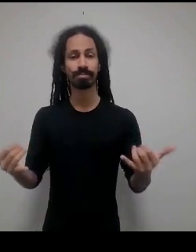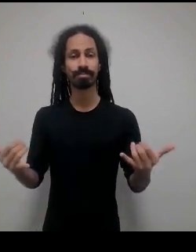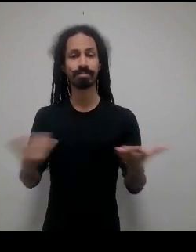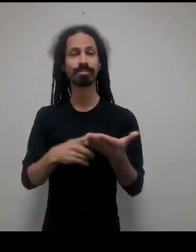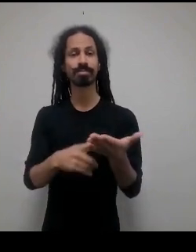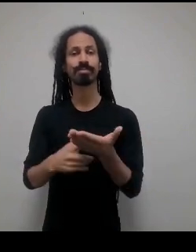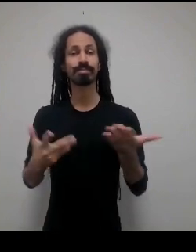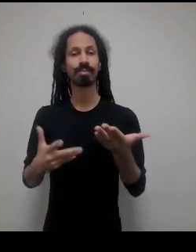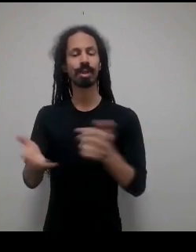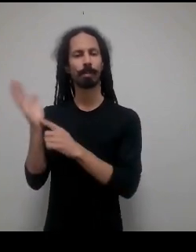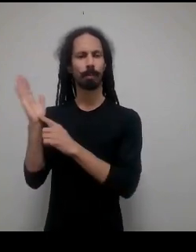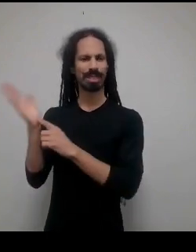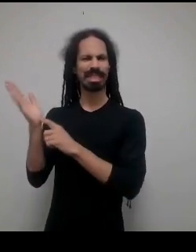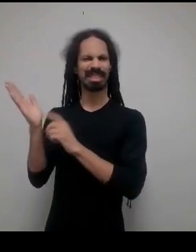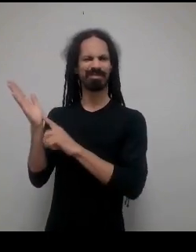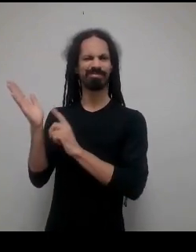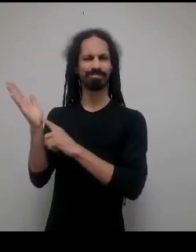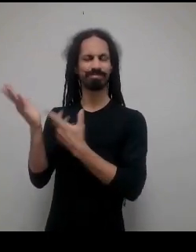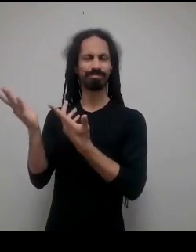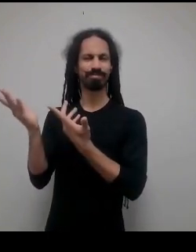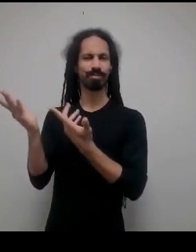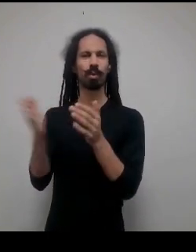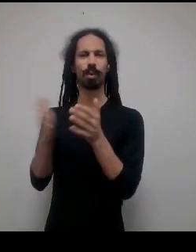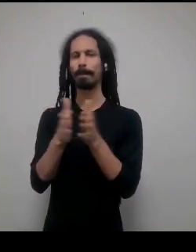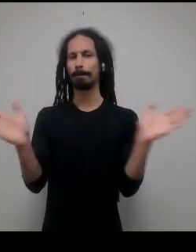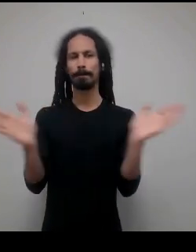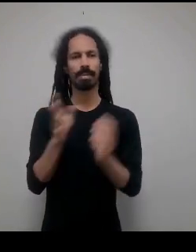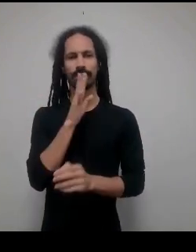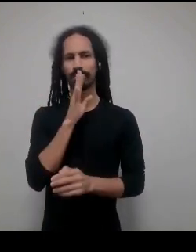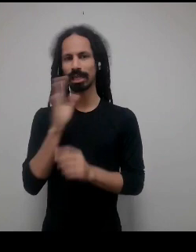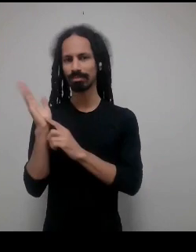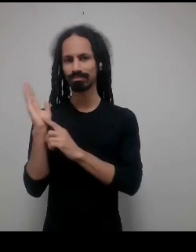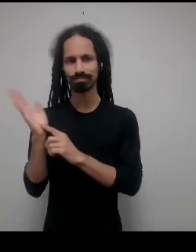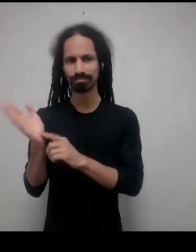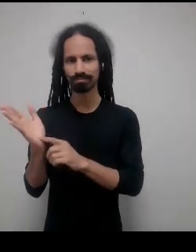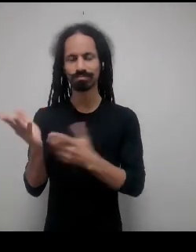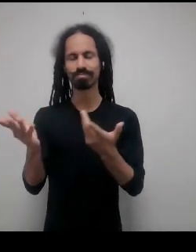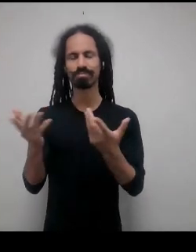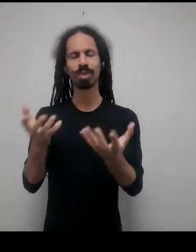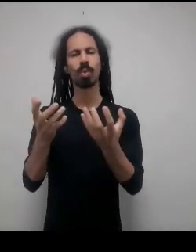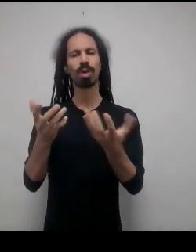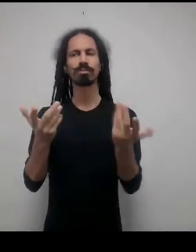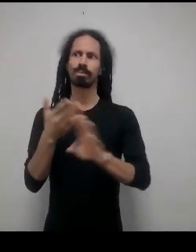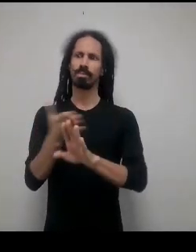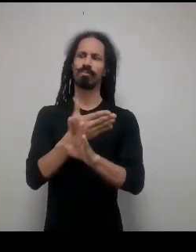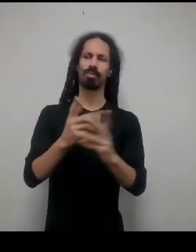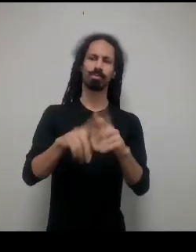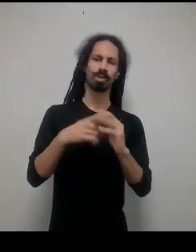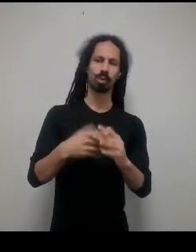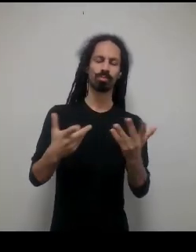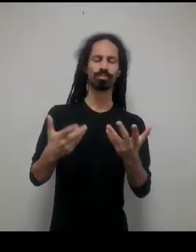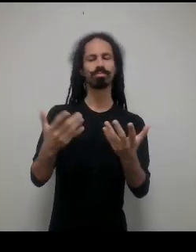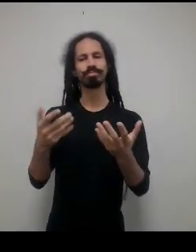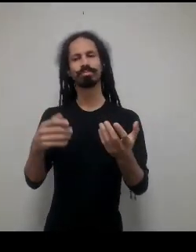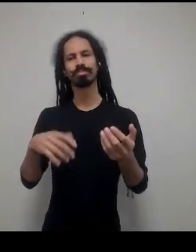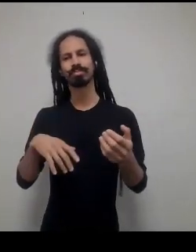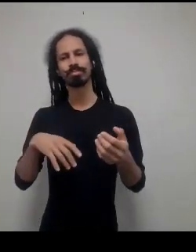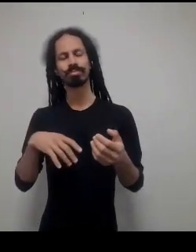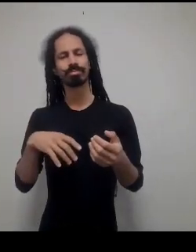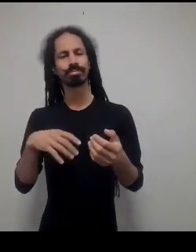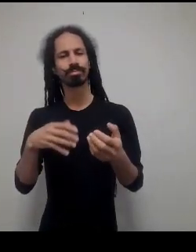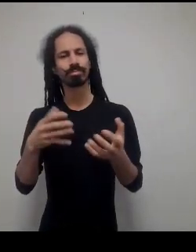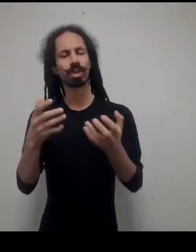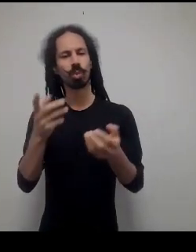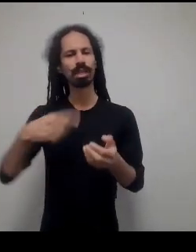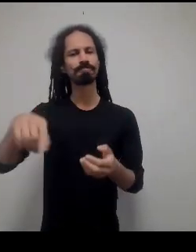about presenting, public speaking, basically. I would like you to think, before I begin on talking about the content I prepared, I